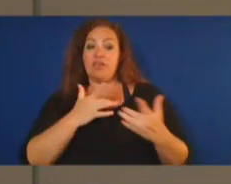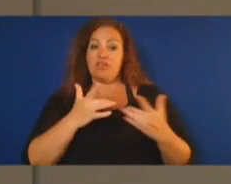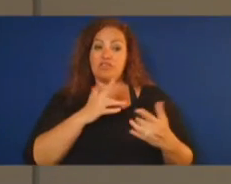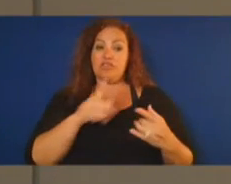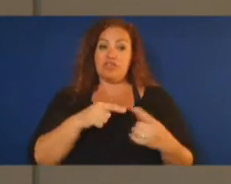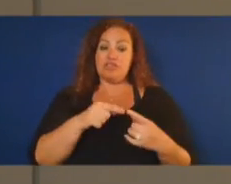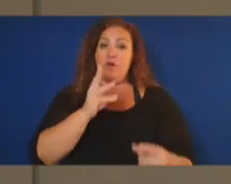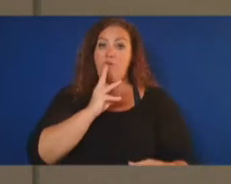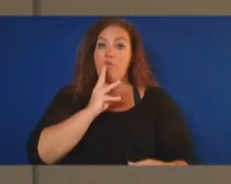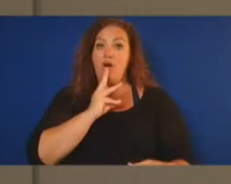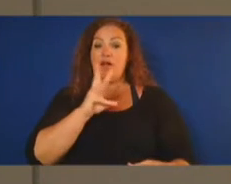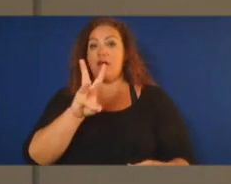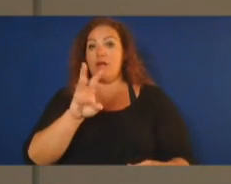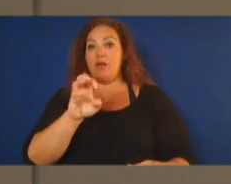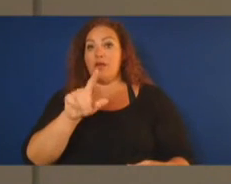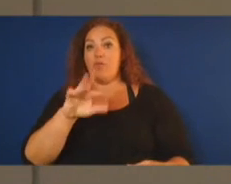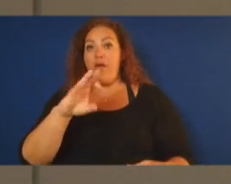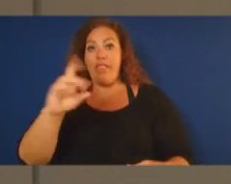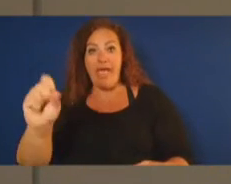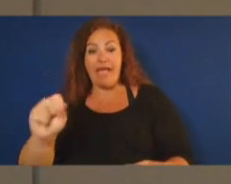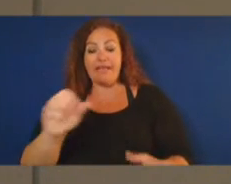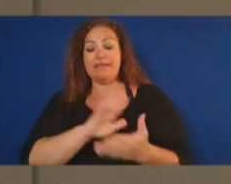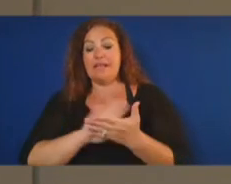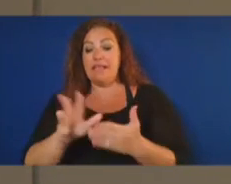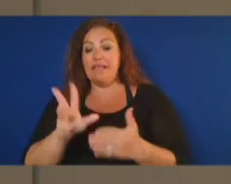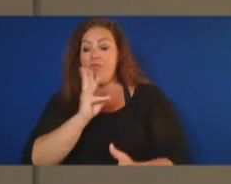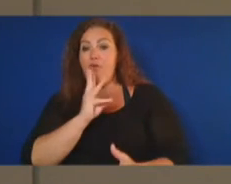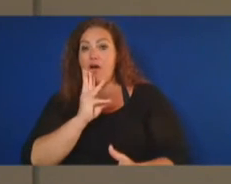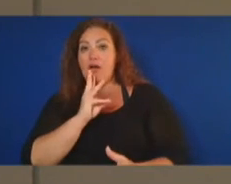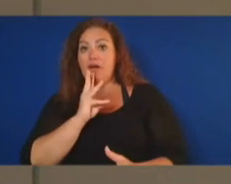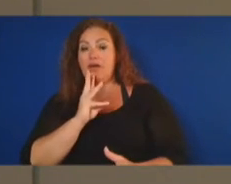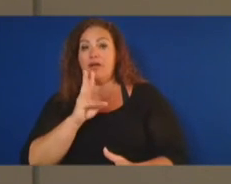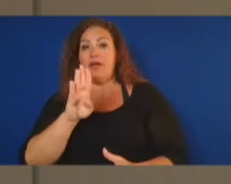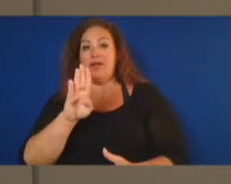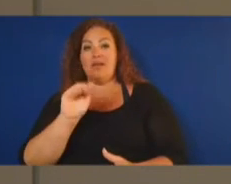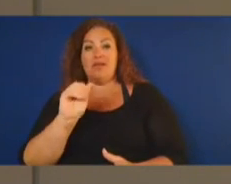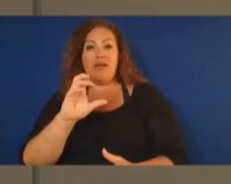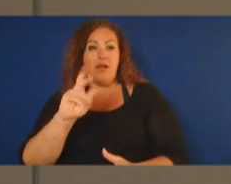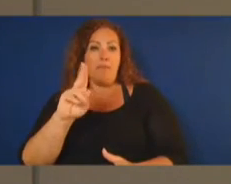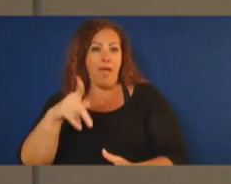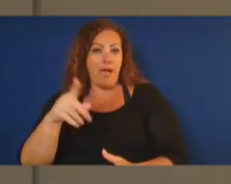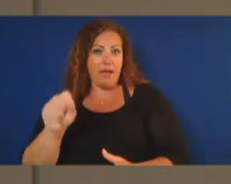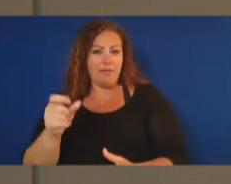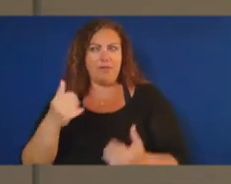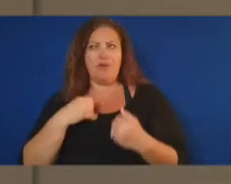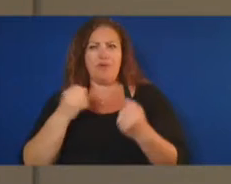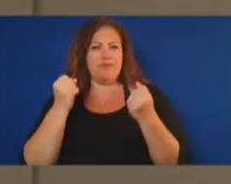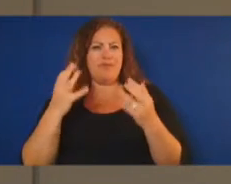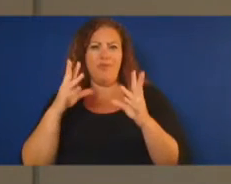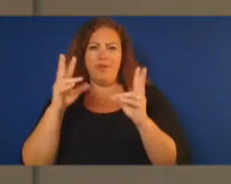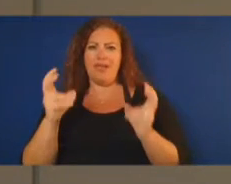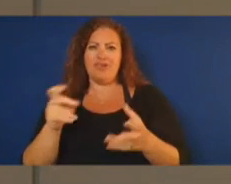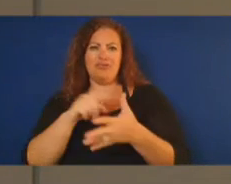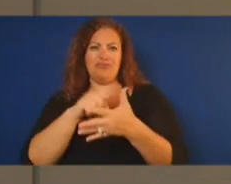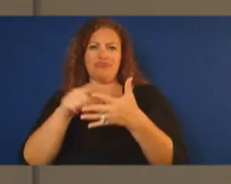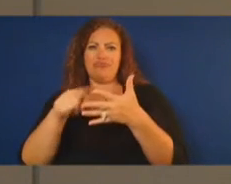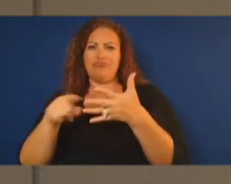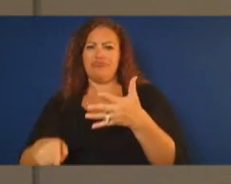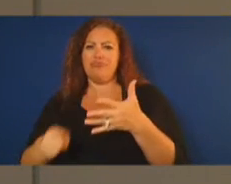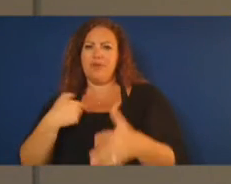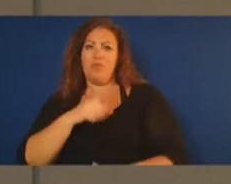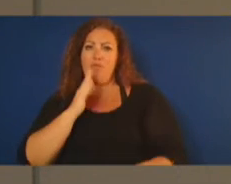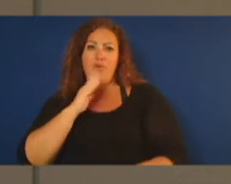Wetlands clean water you know backups I mean we have so many issues that would be something that we're going to have to have a